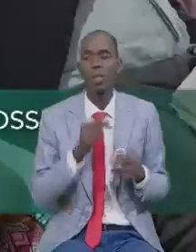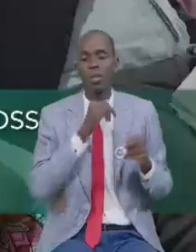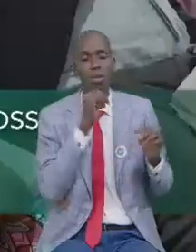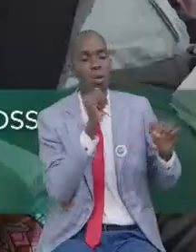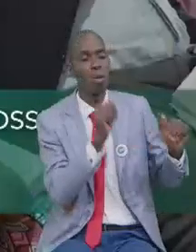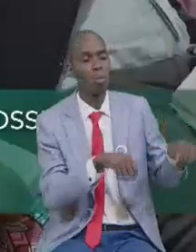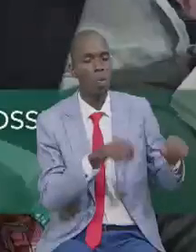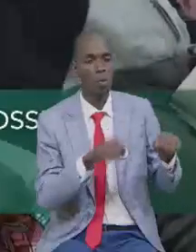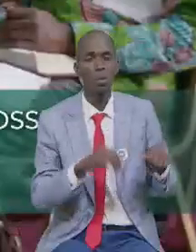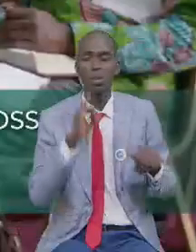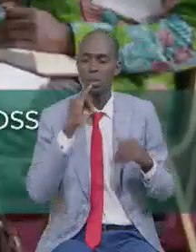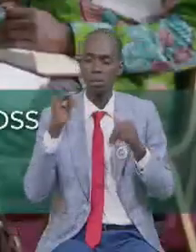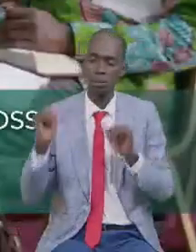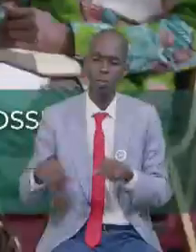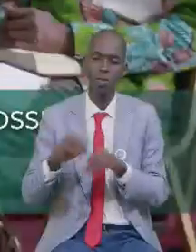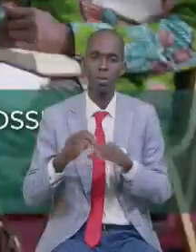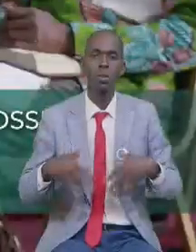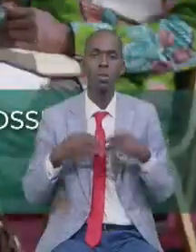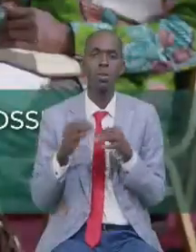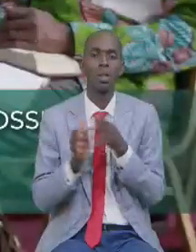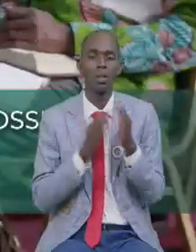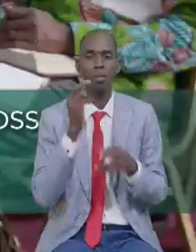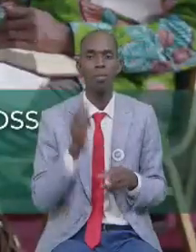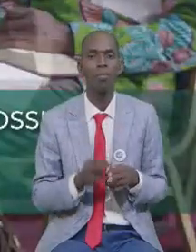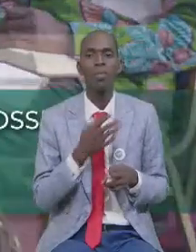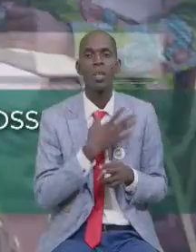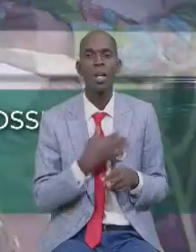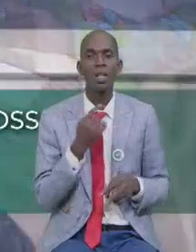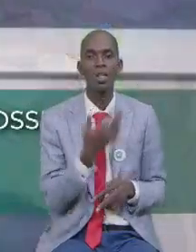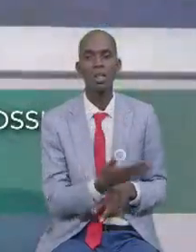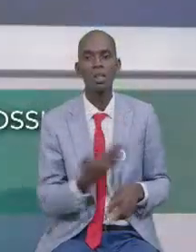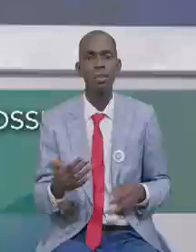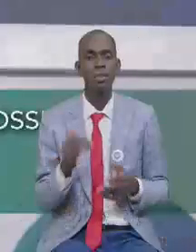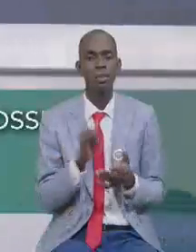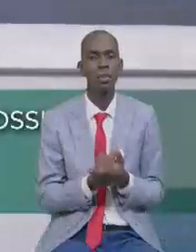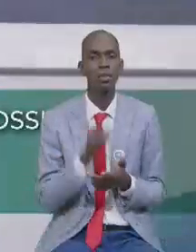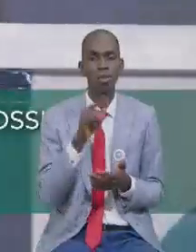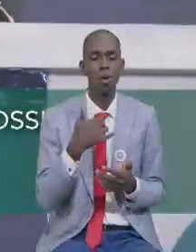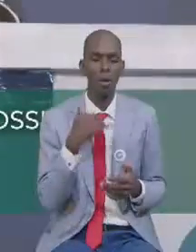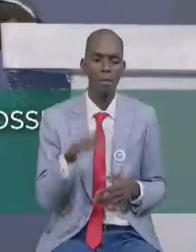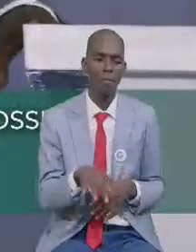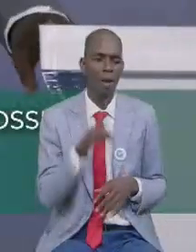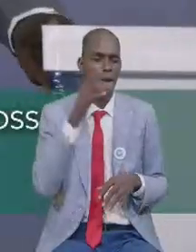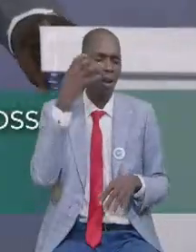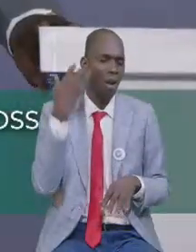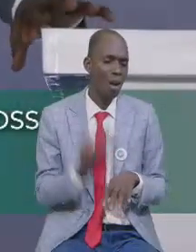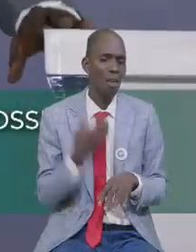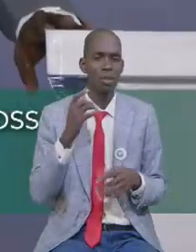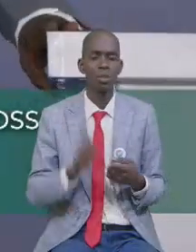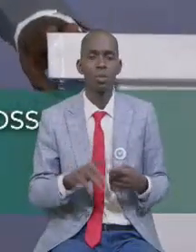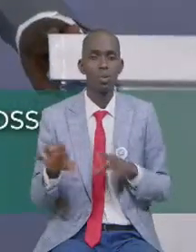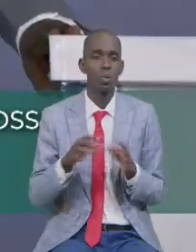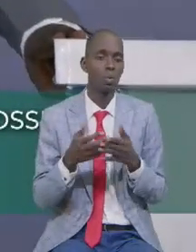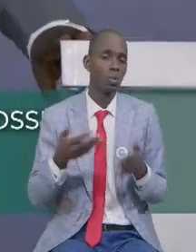Impossibilities will become possible in your life. And the things you had found difficult before, now